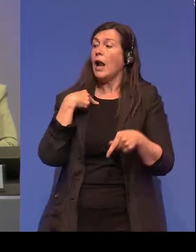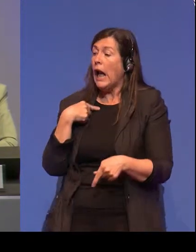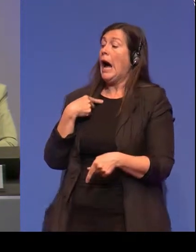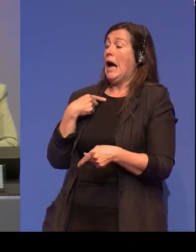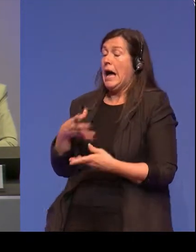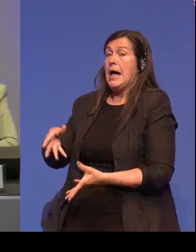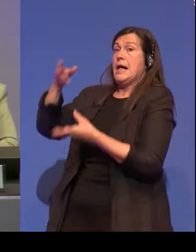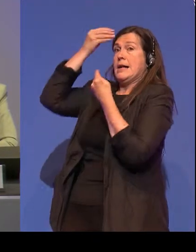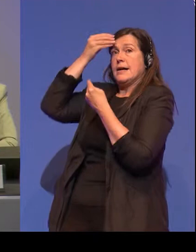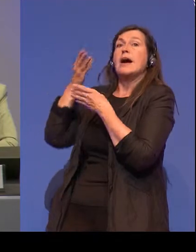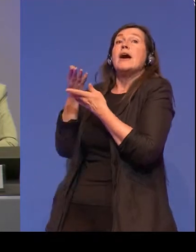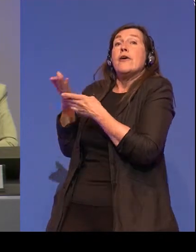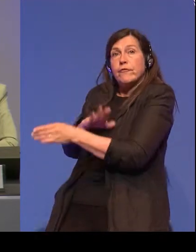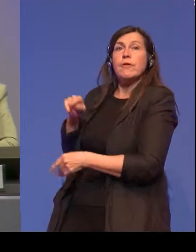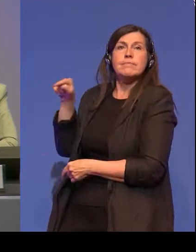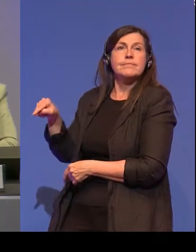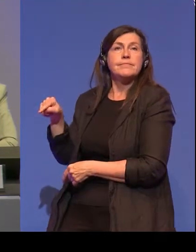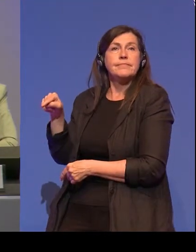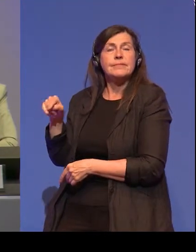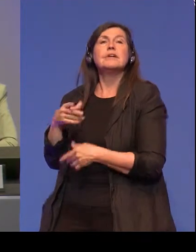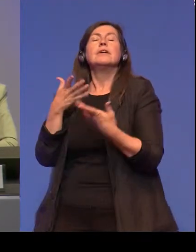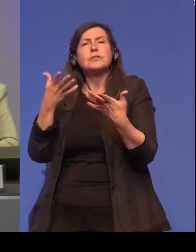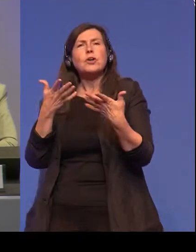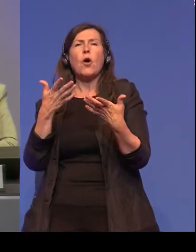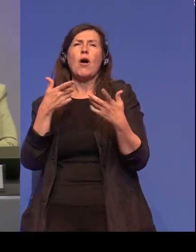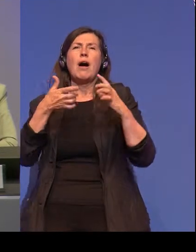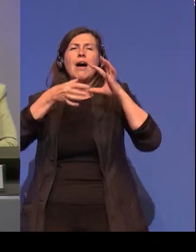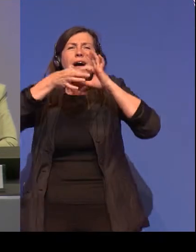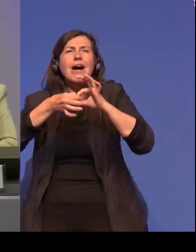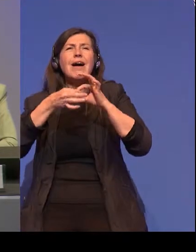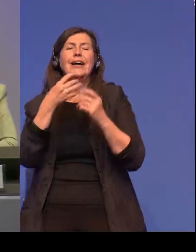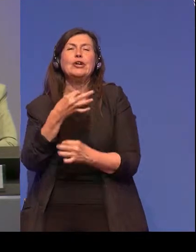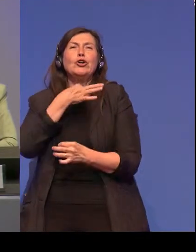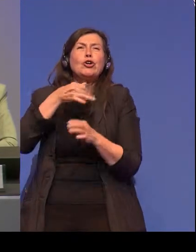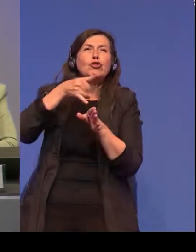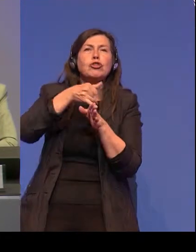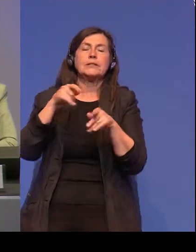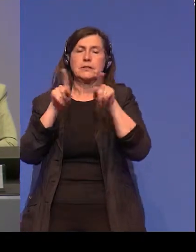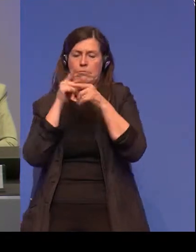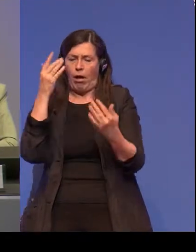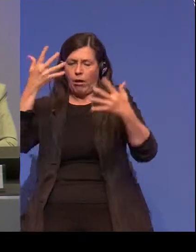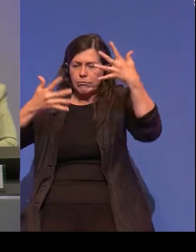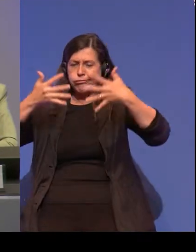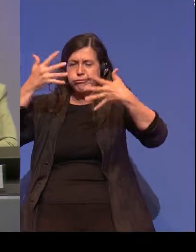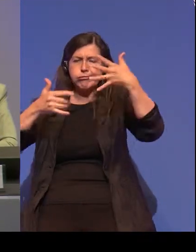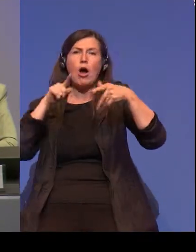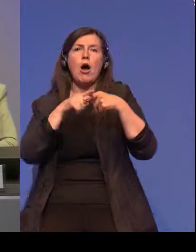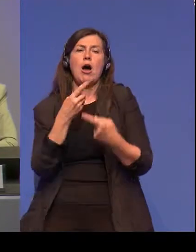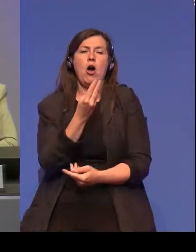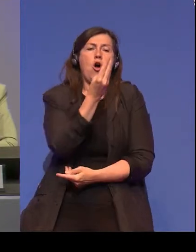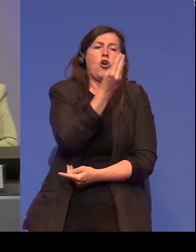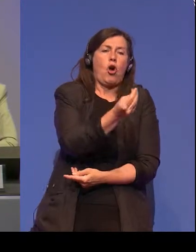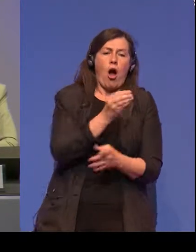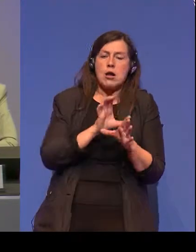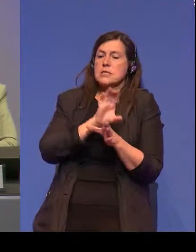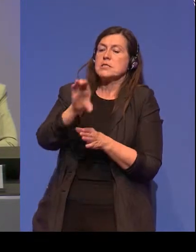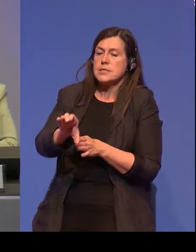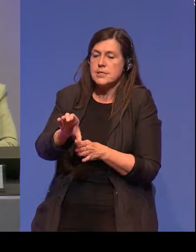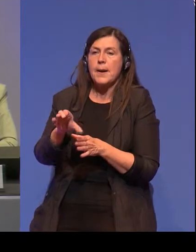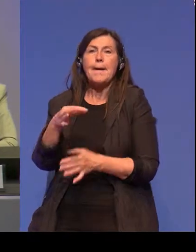to achieve loss estimation, risk assessment, and ultimately cost benefits for hazards and loss and damage